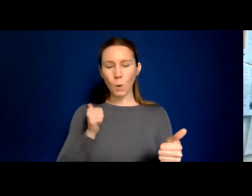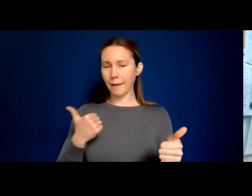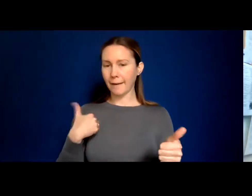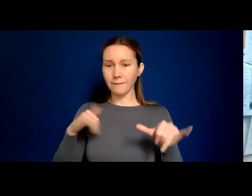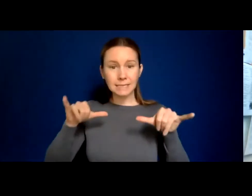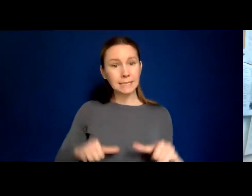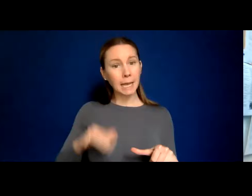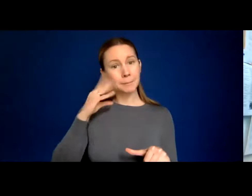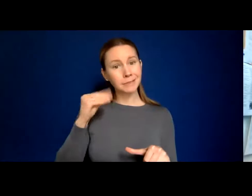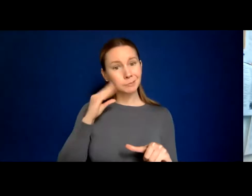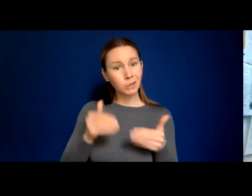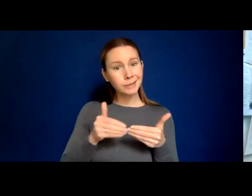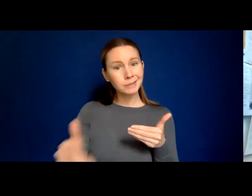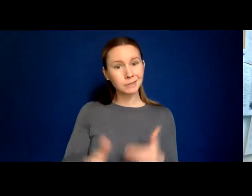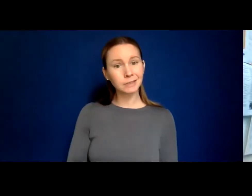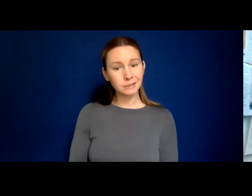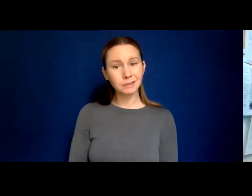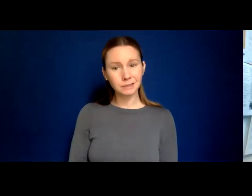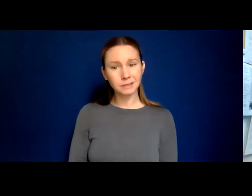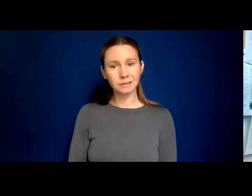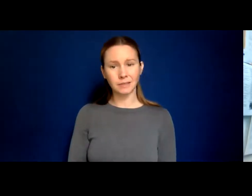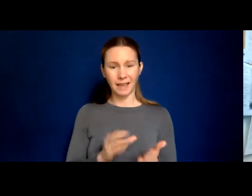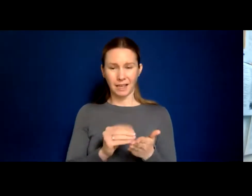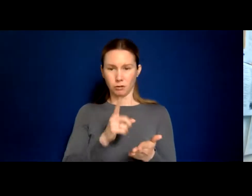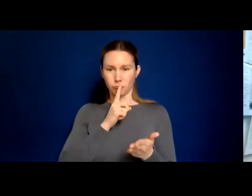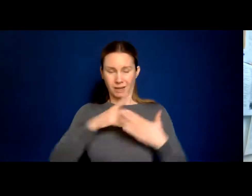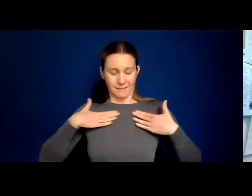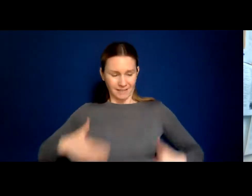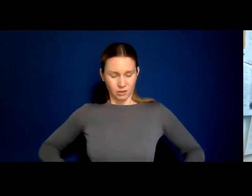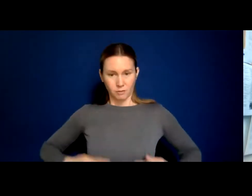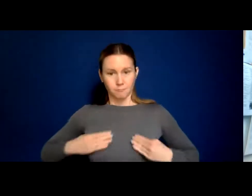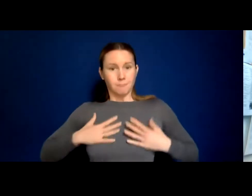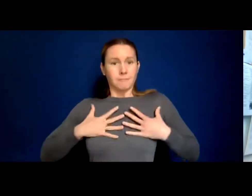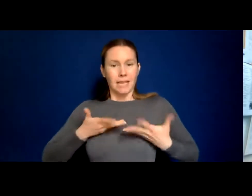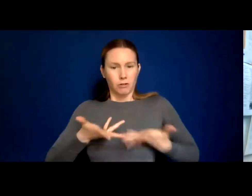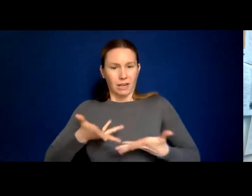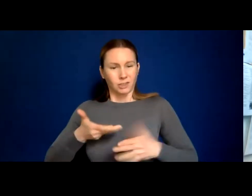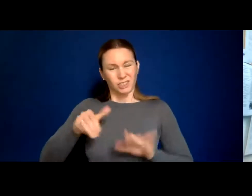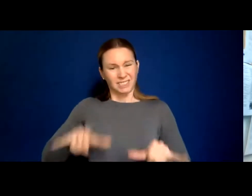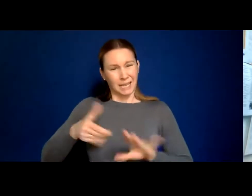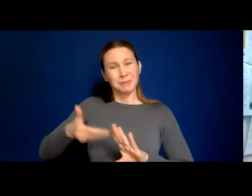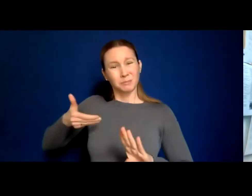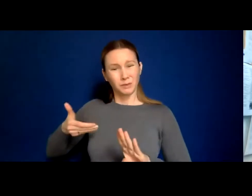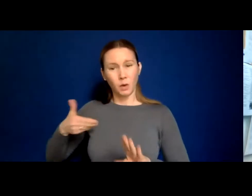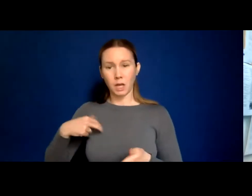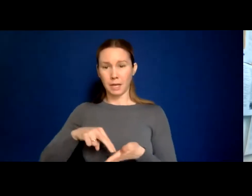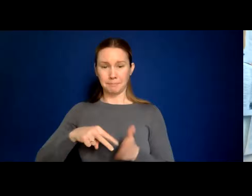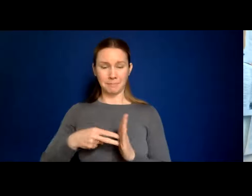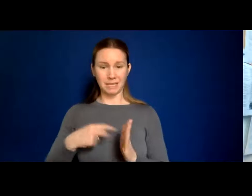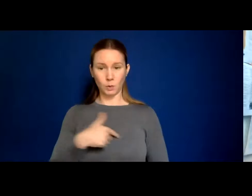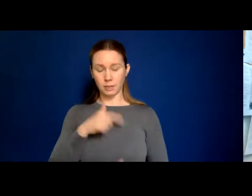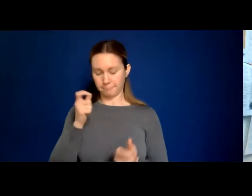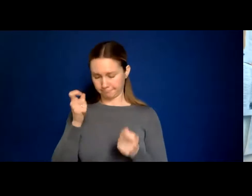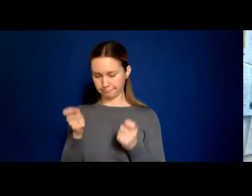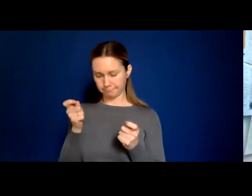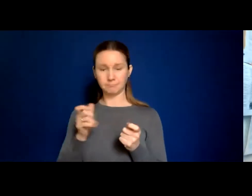experiences and sort of visceral interactions as they did before. And so that's where we can sort of modify our understanding and